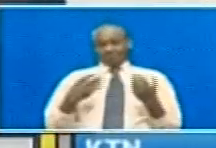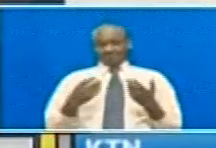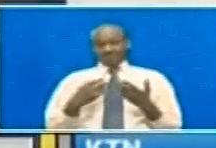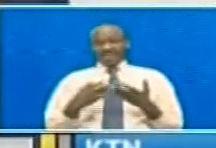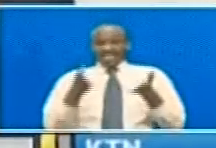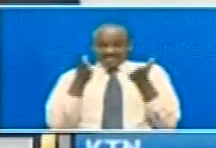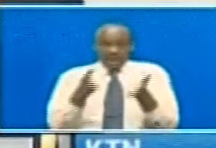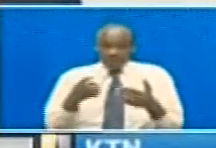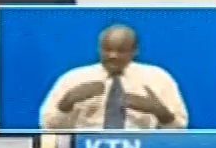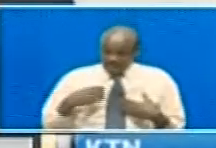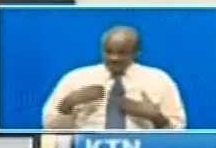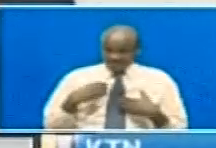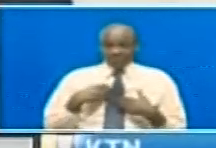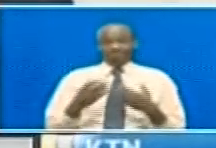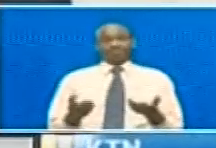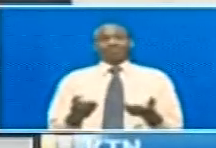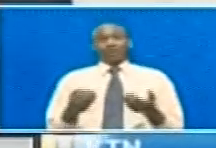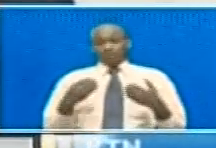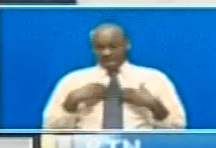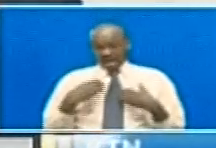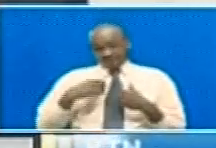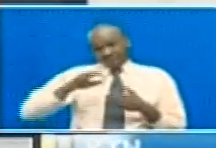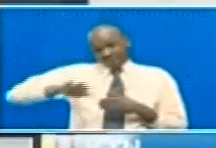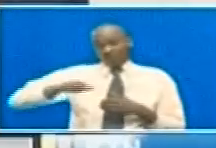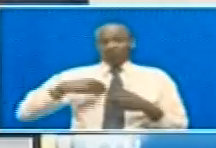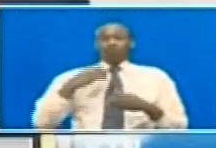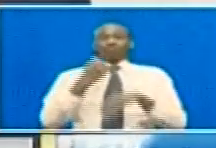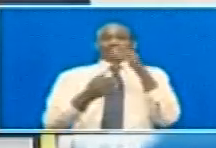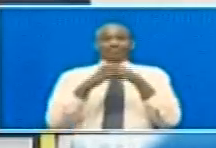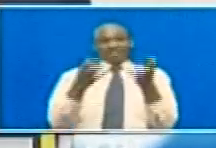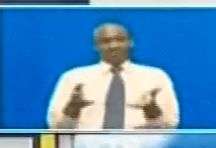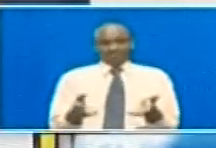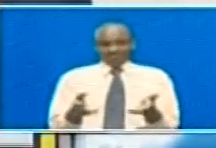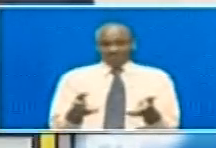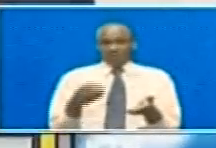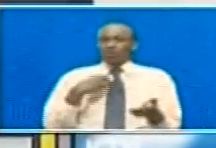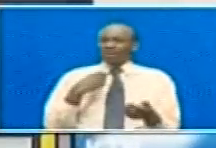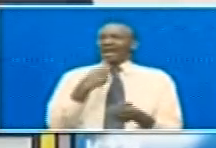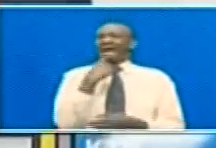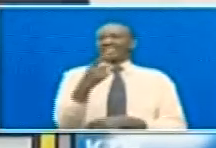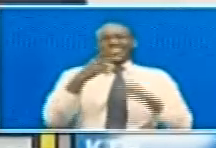currently, we already have a funding gap, a deficit for infrastructure amounting to about